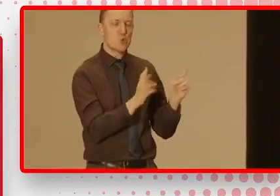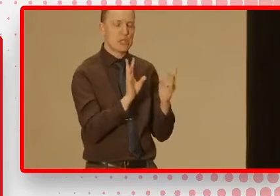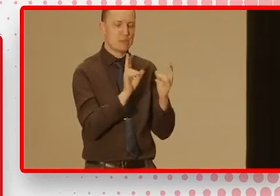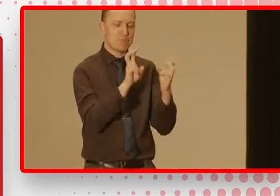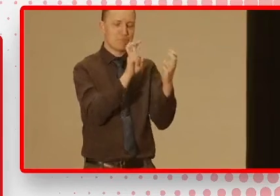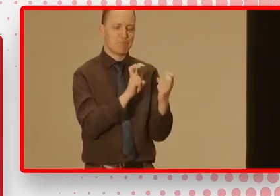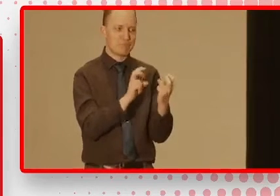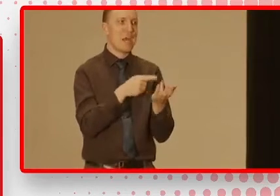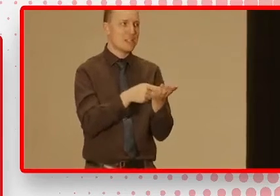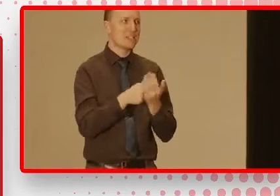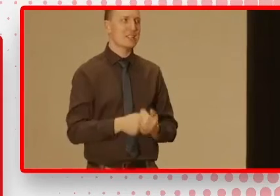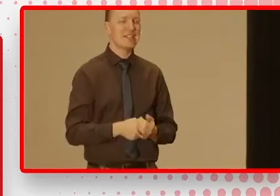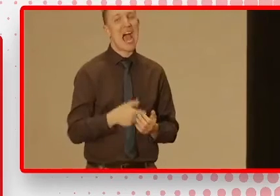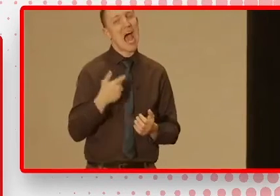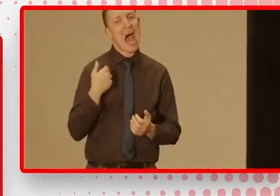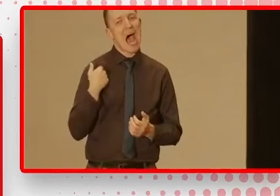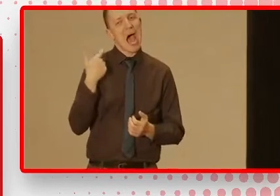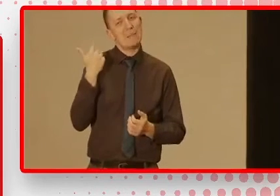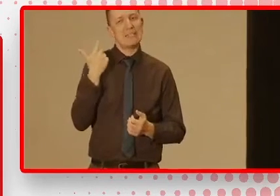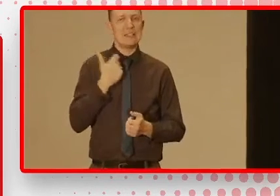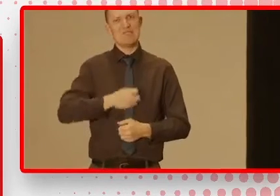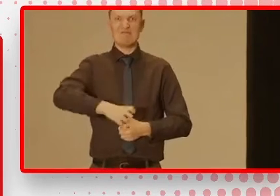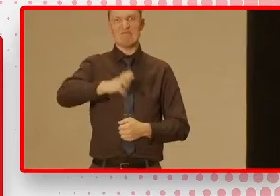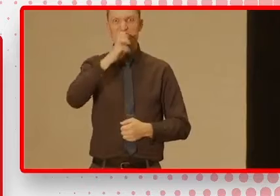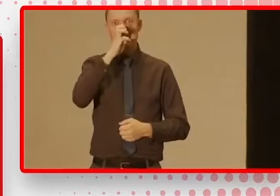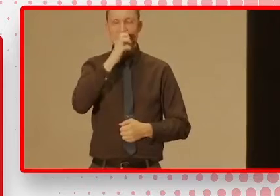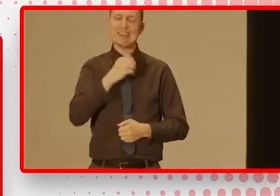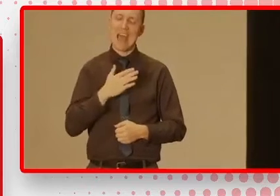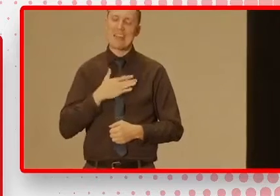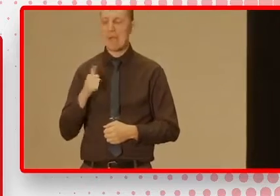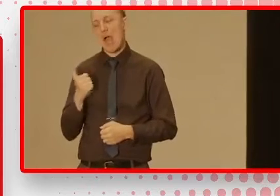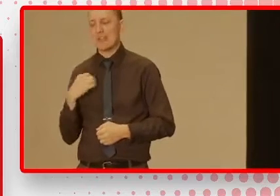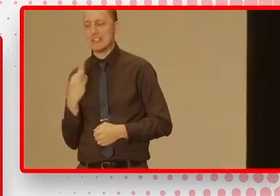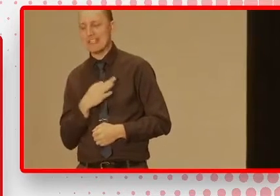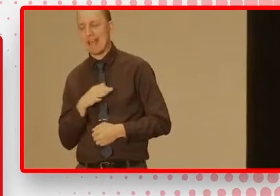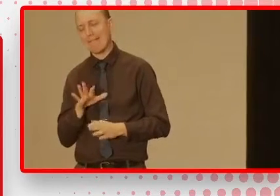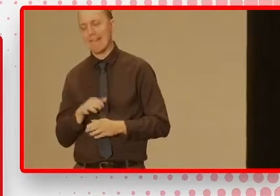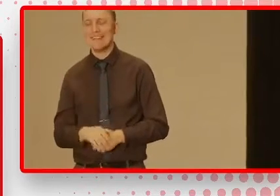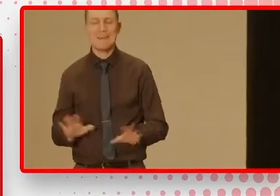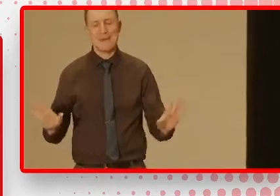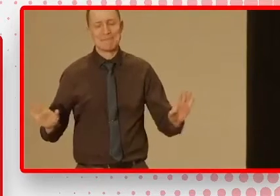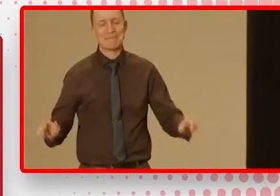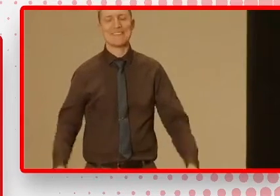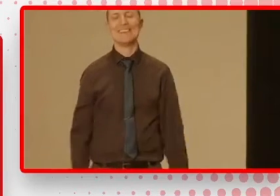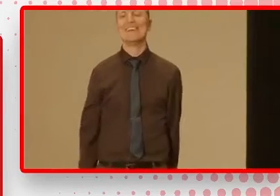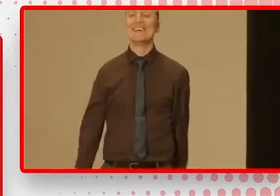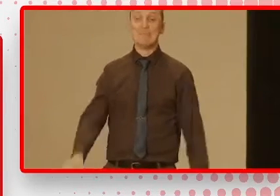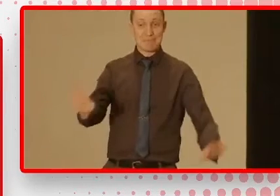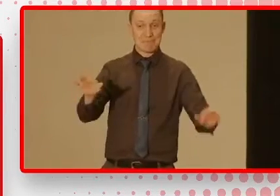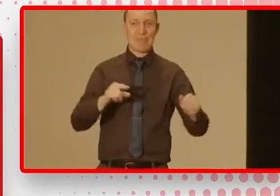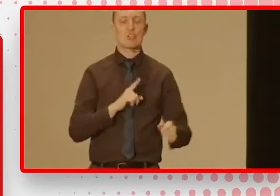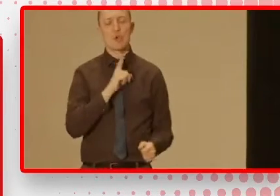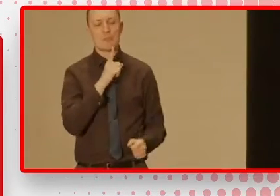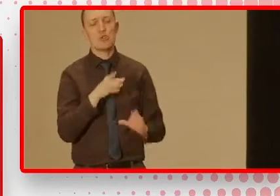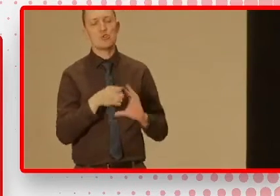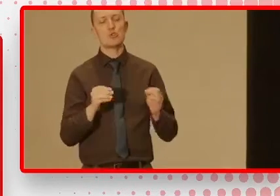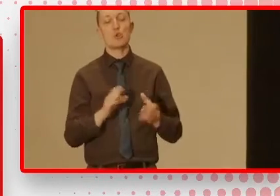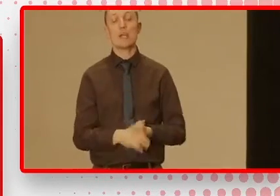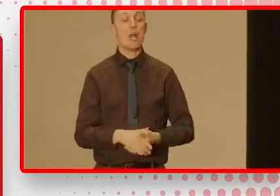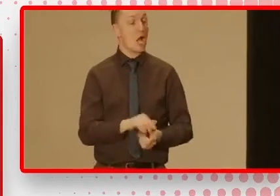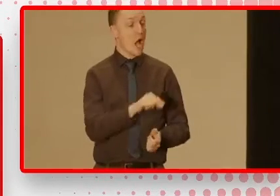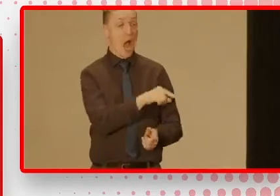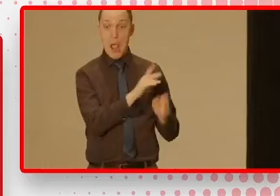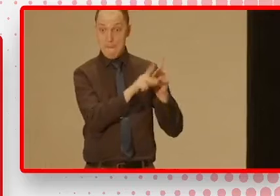I'm a little tougher than some of my staff are. I will tell you a true story. This was an individual that I worked with up